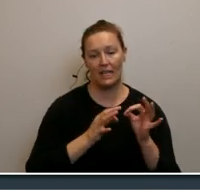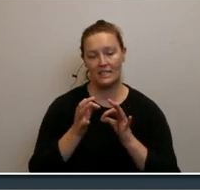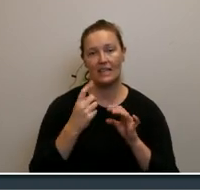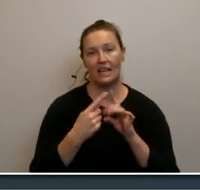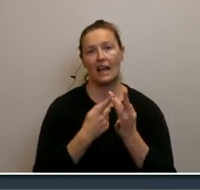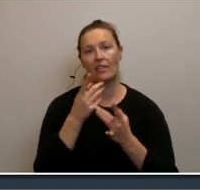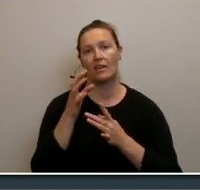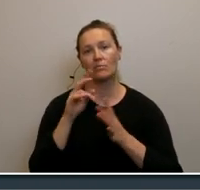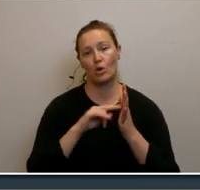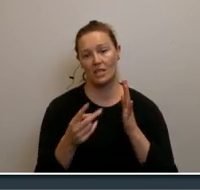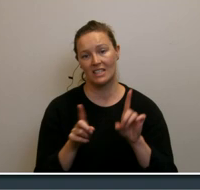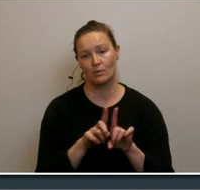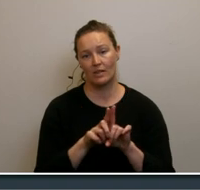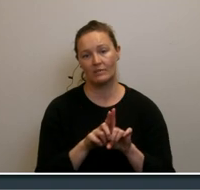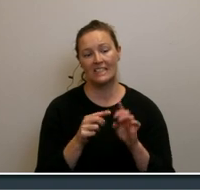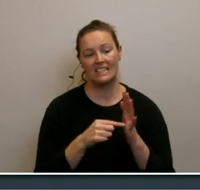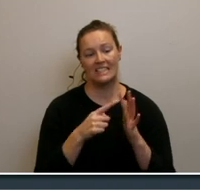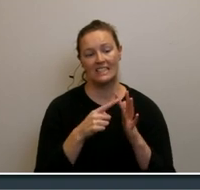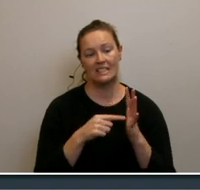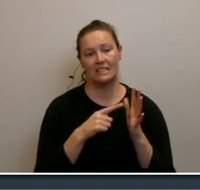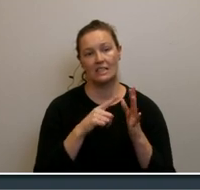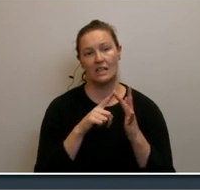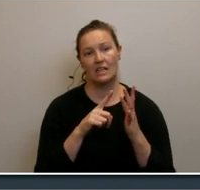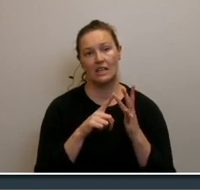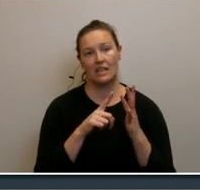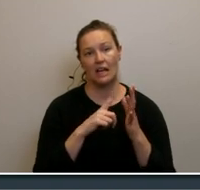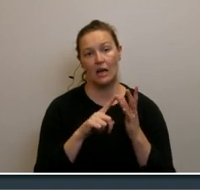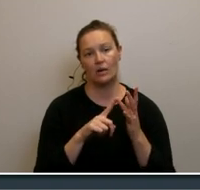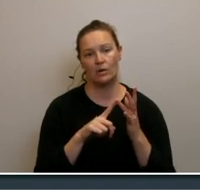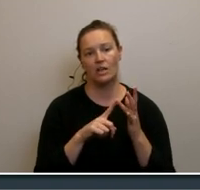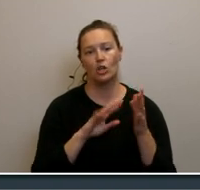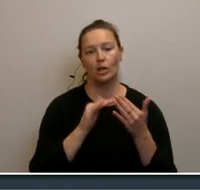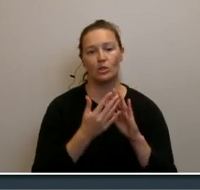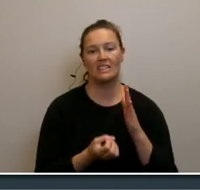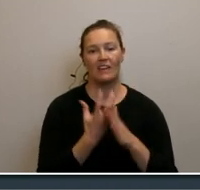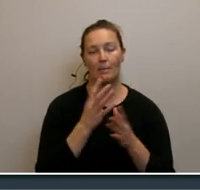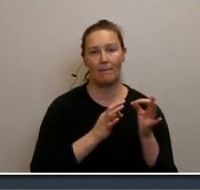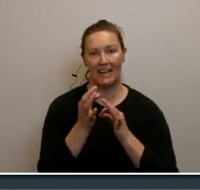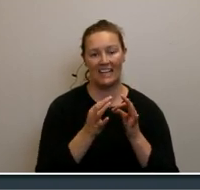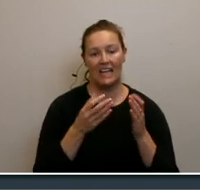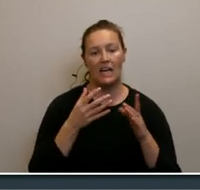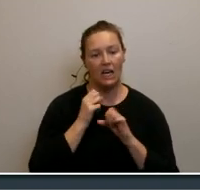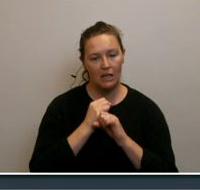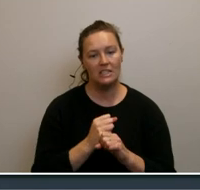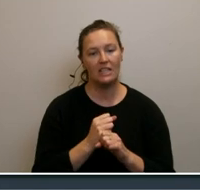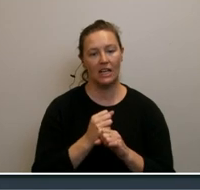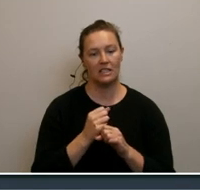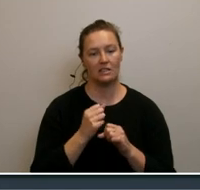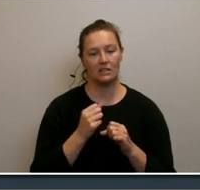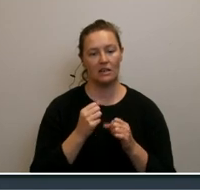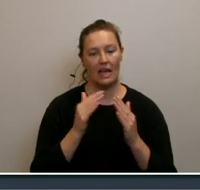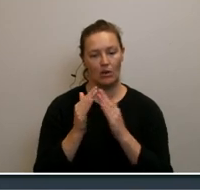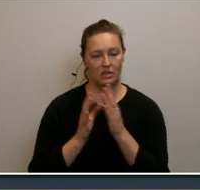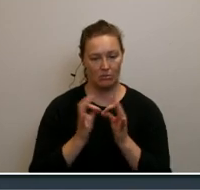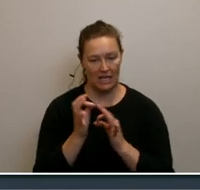and other policies. Te tai au, community development planning, dedicated housing plan, dedicated